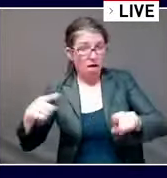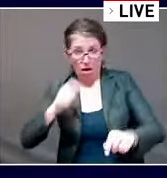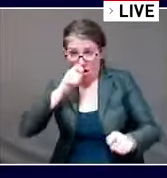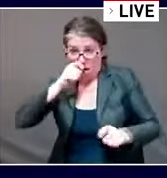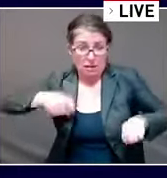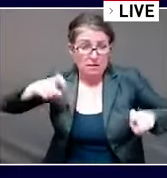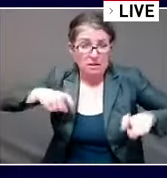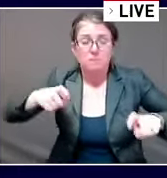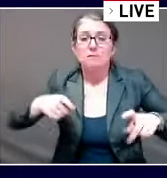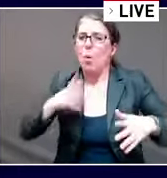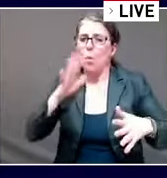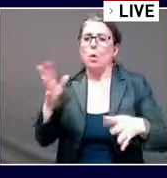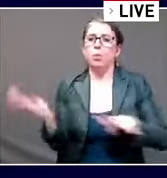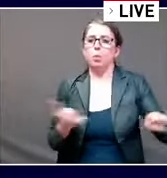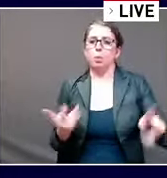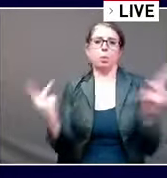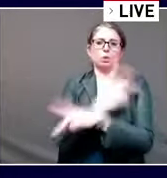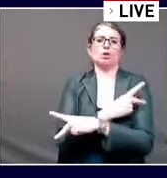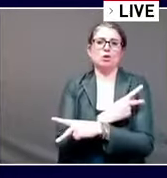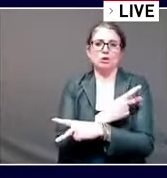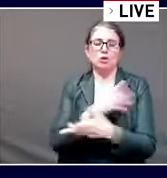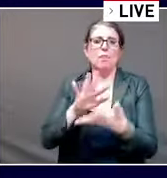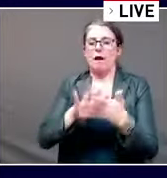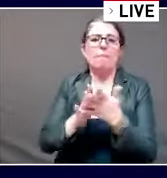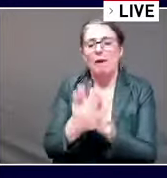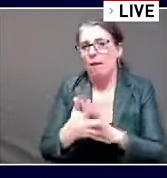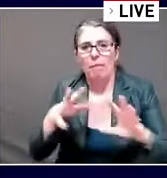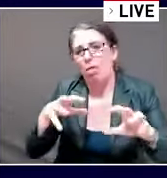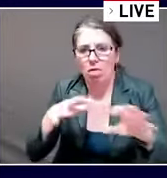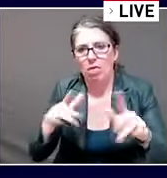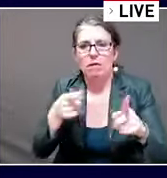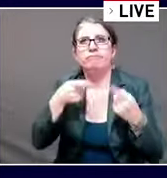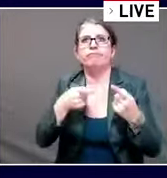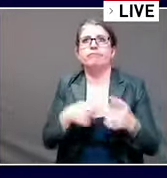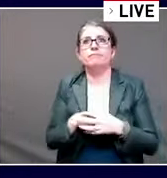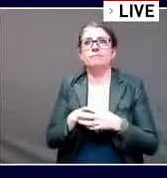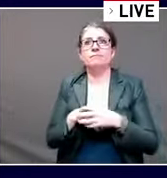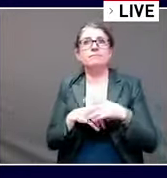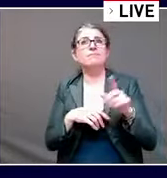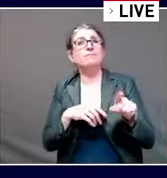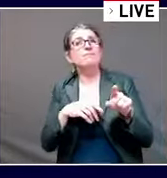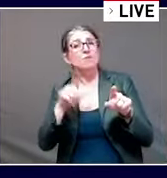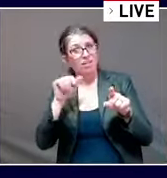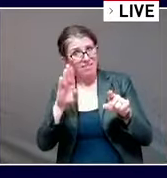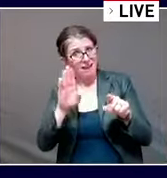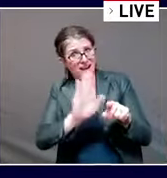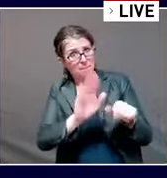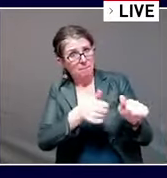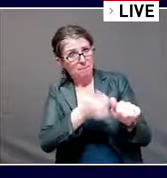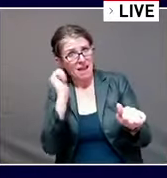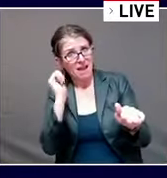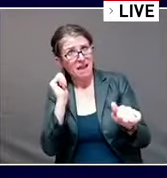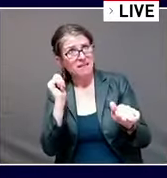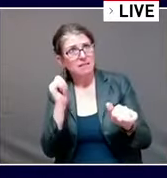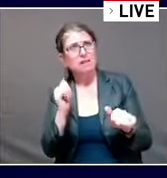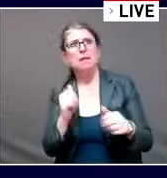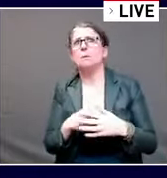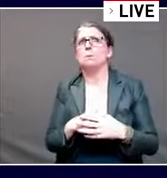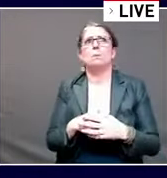I mean, our laboratory is always getting tests and always processing them. We are always attempting to try to keep to